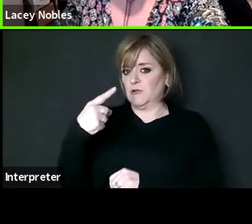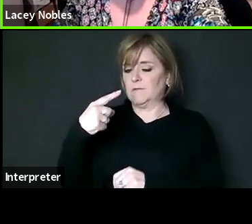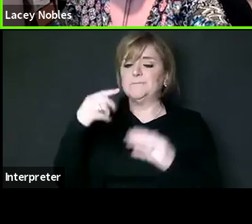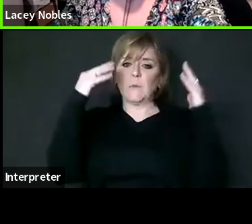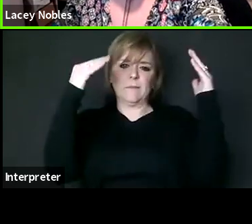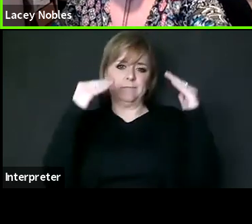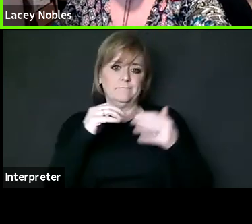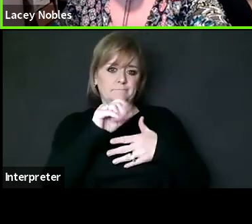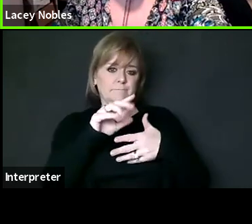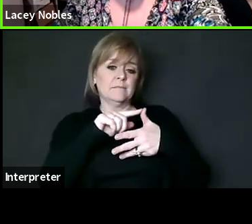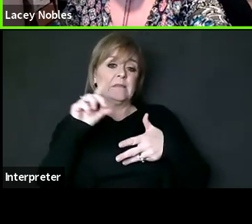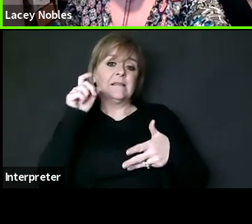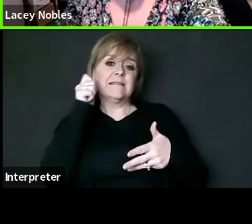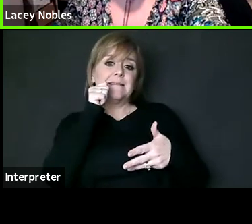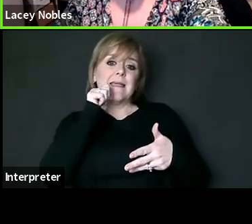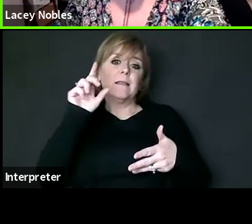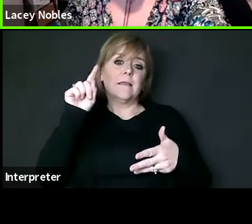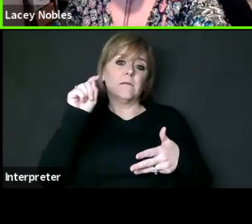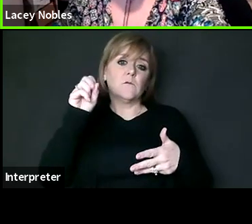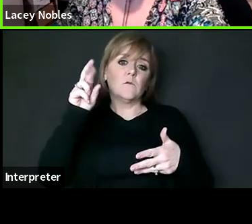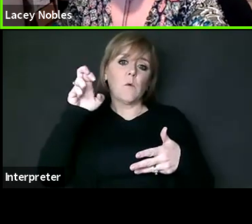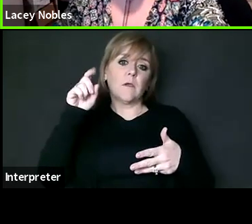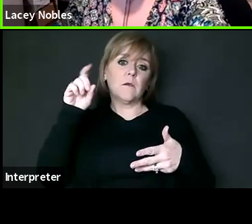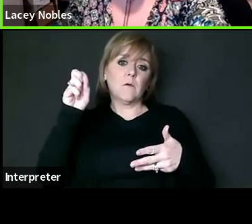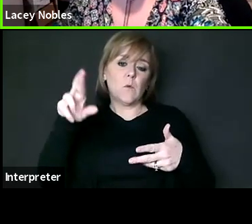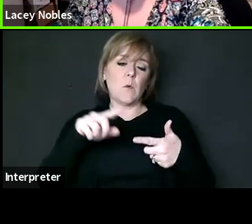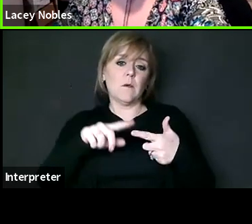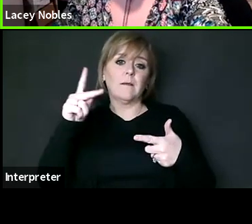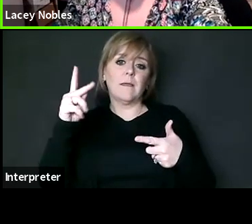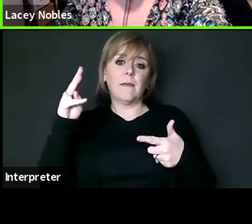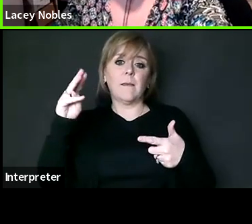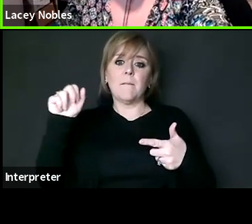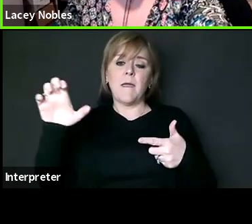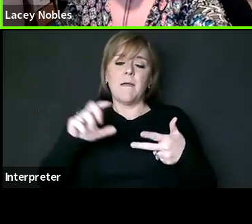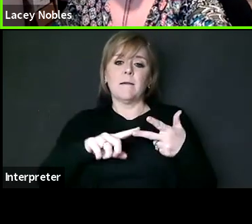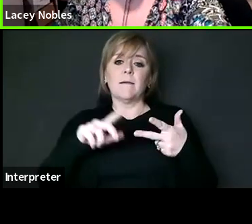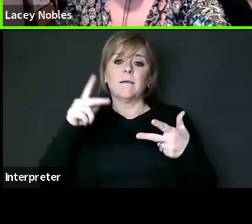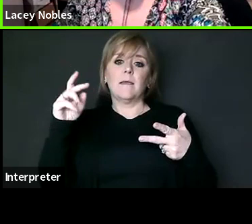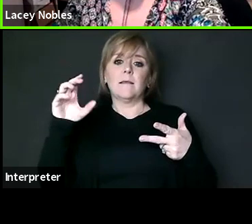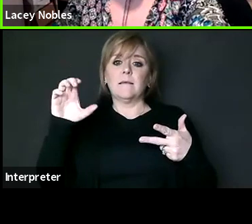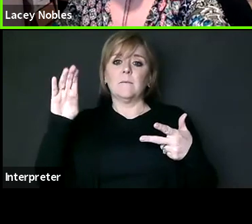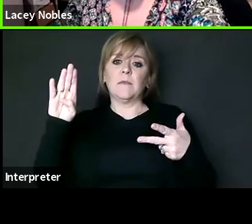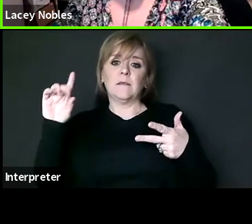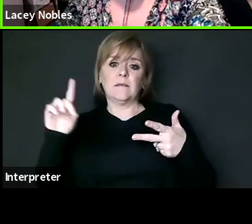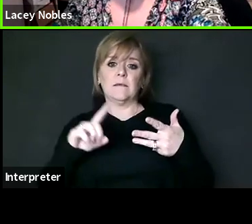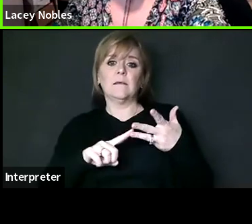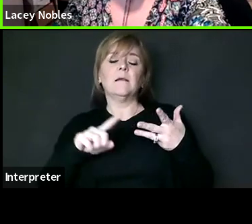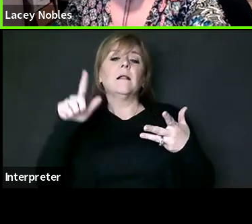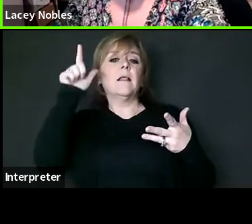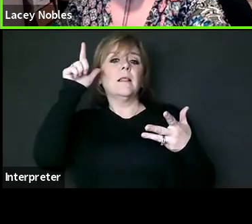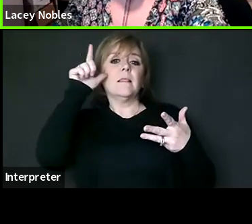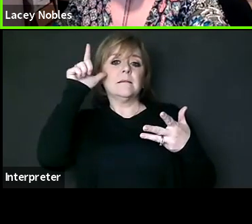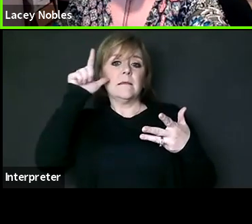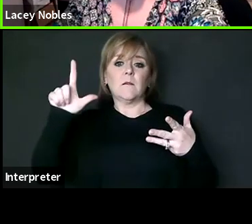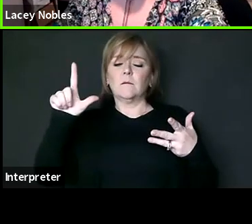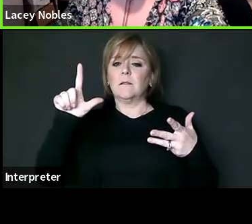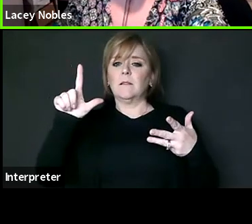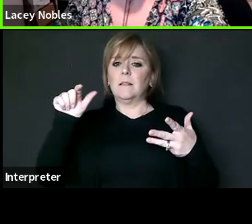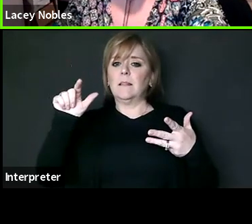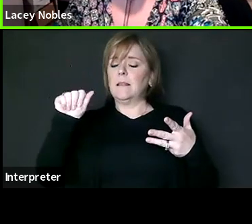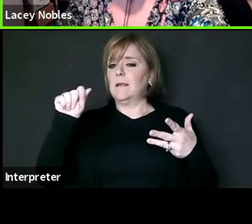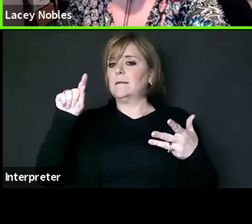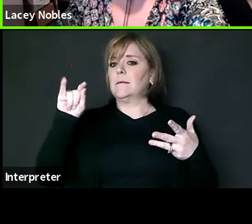today: Daily Toreador, KMAC, KCBD, Latino Lubbock, El Editor,